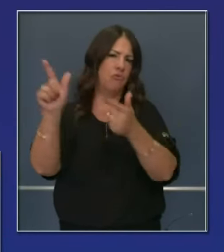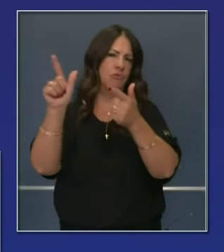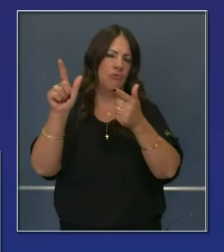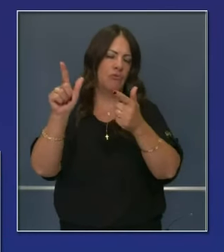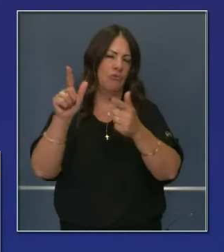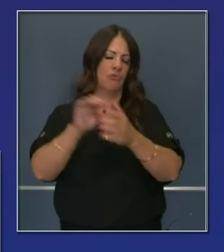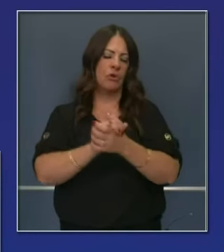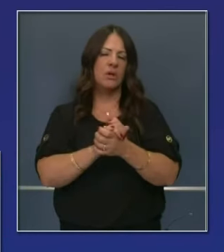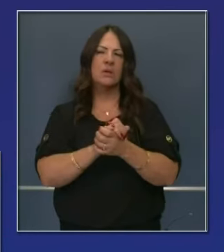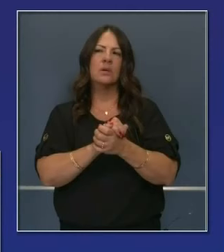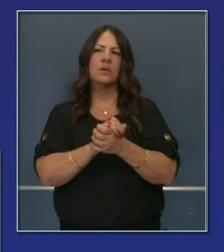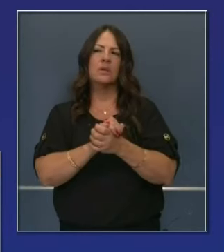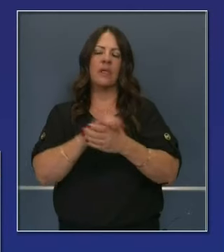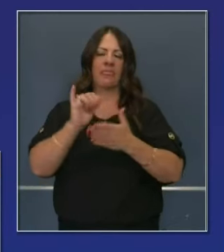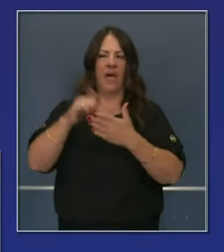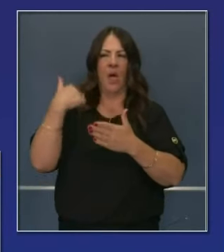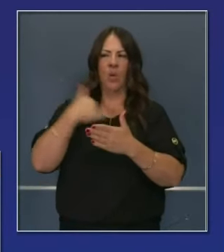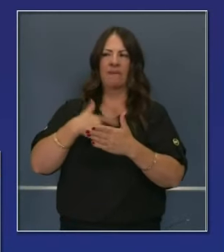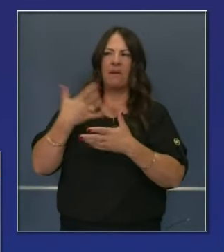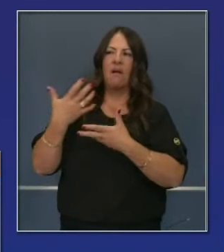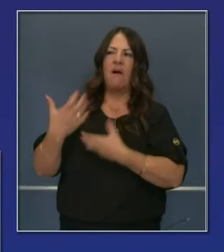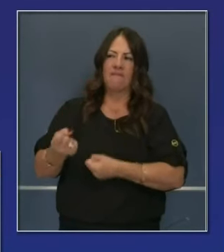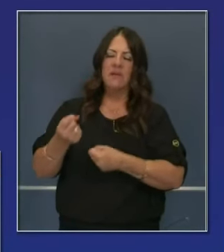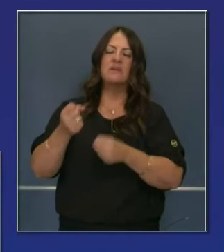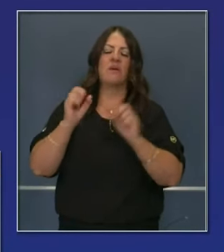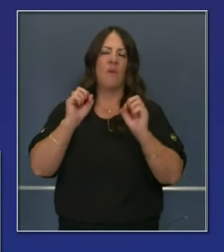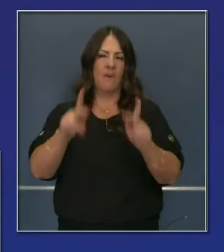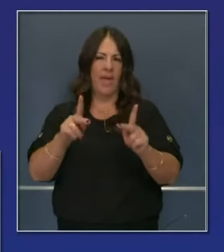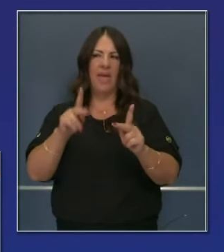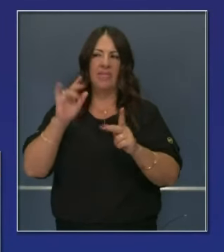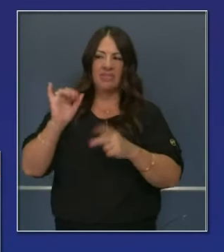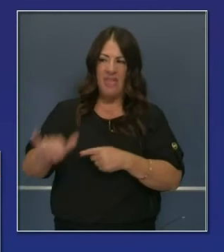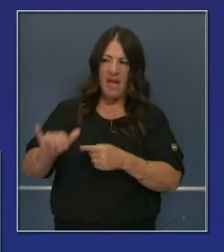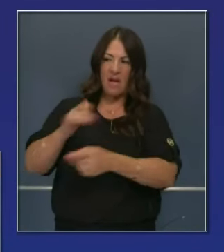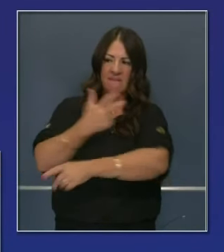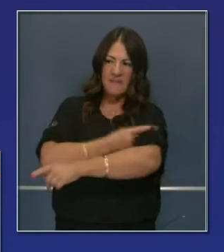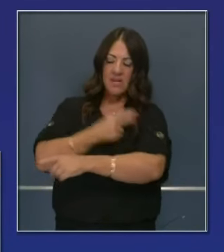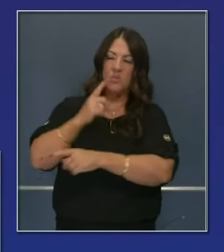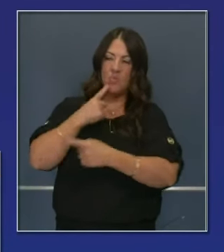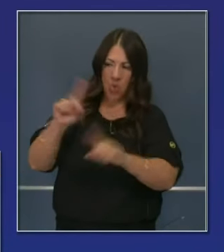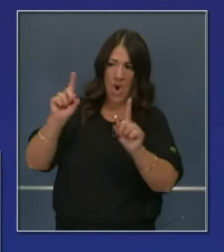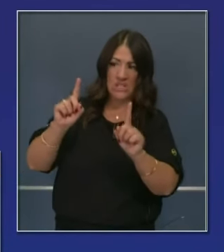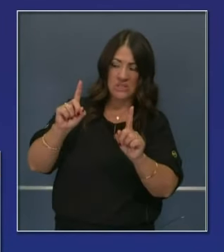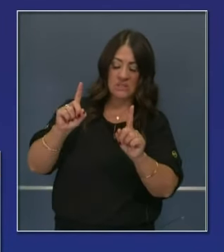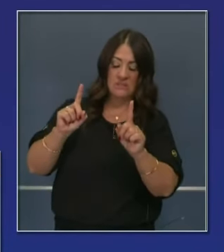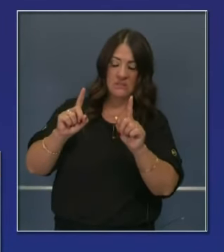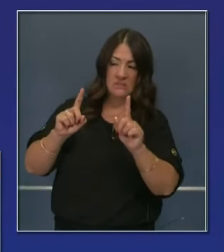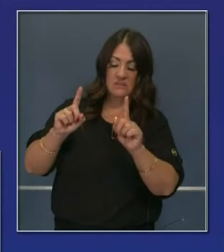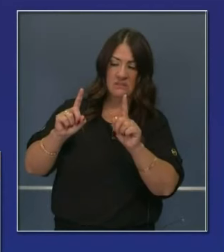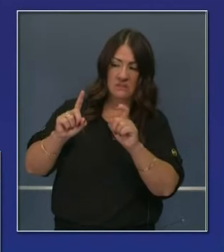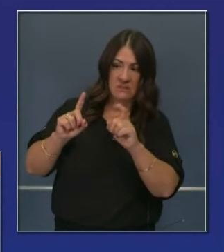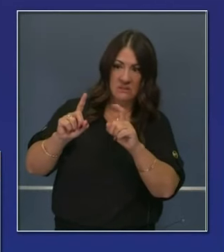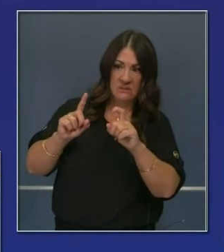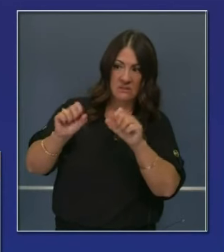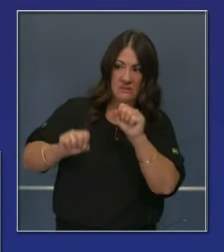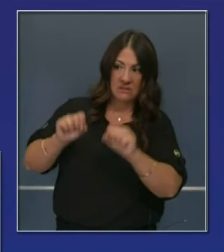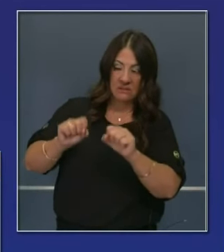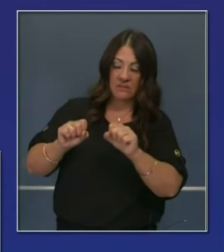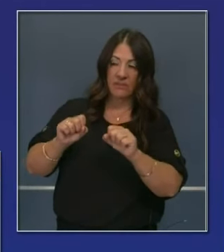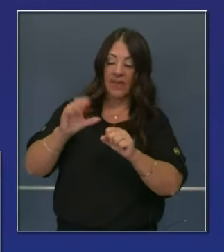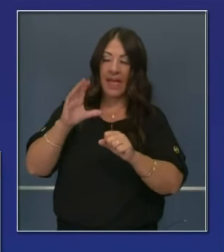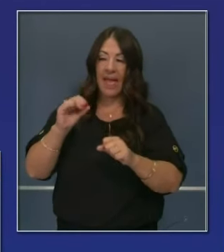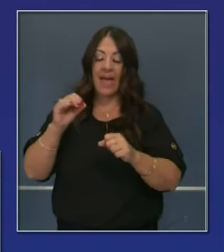a way we can be confident about the efficacy of the vaccine and the impact of